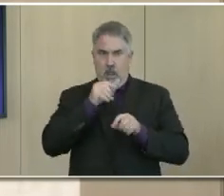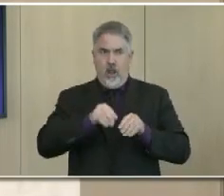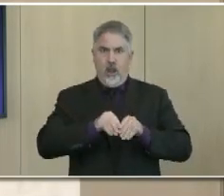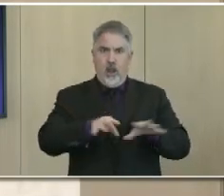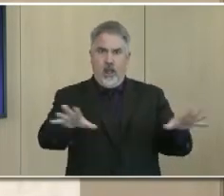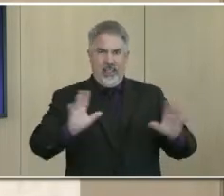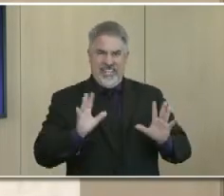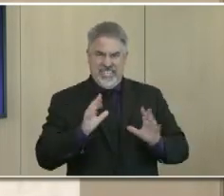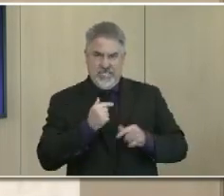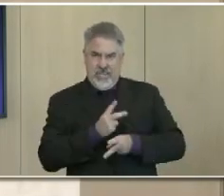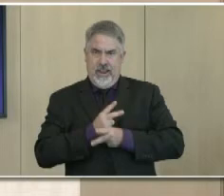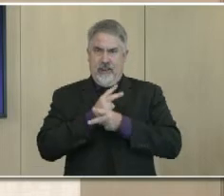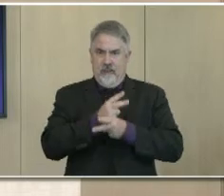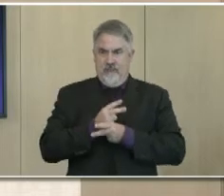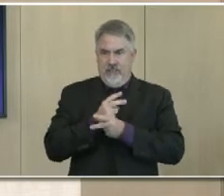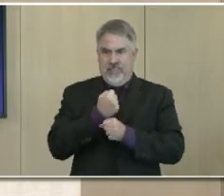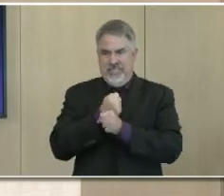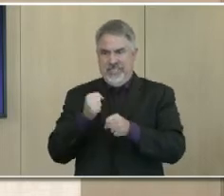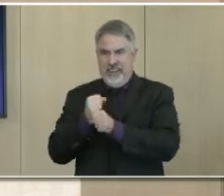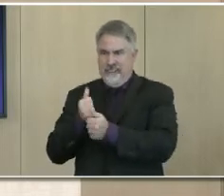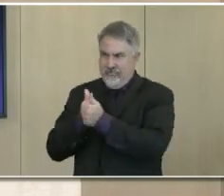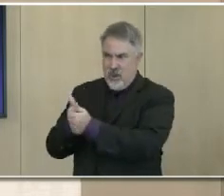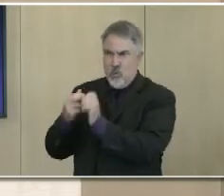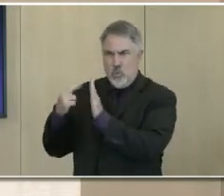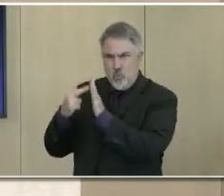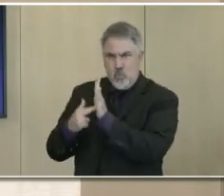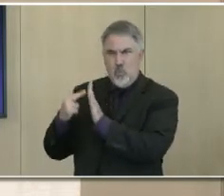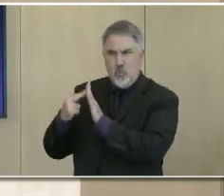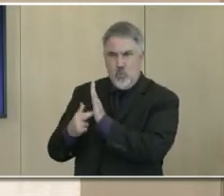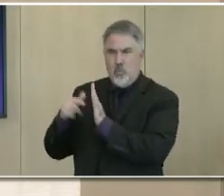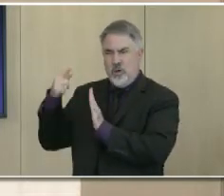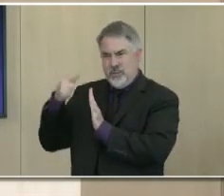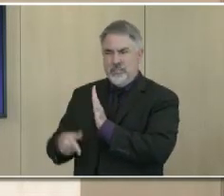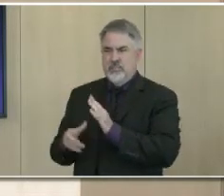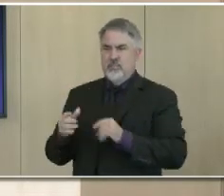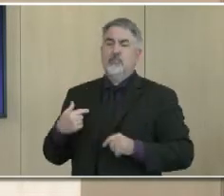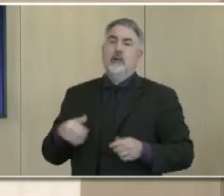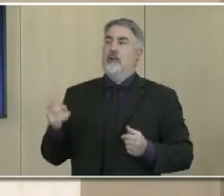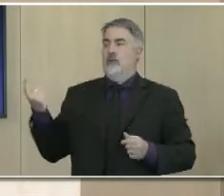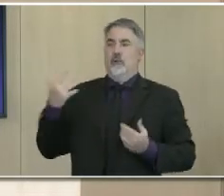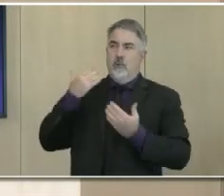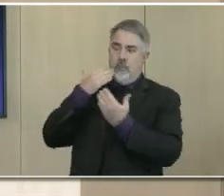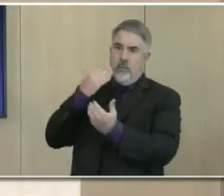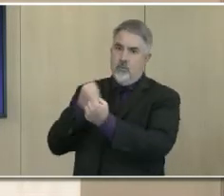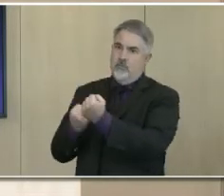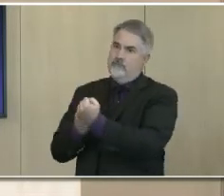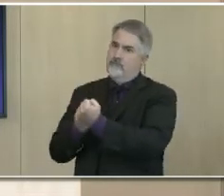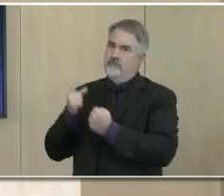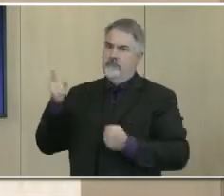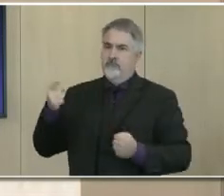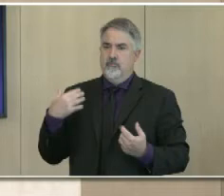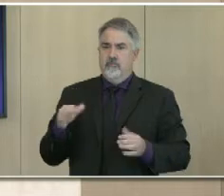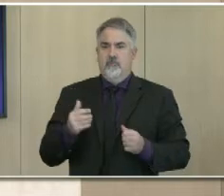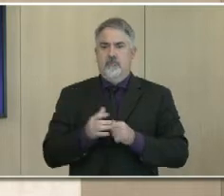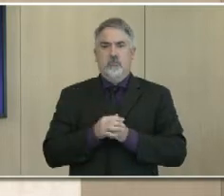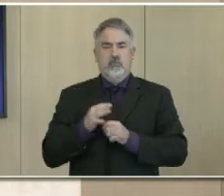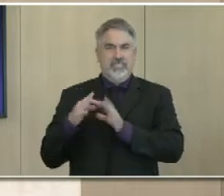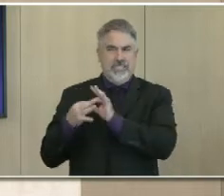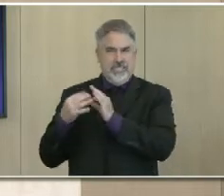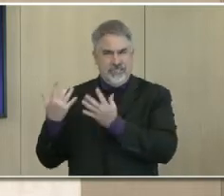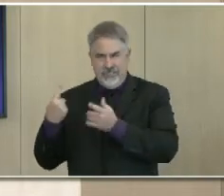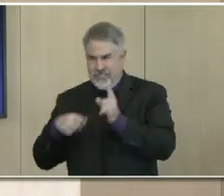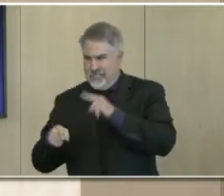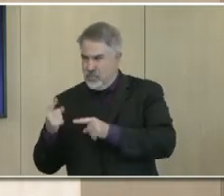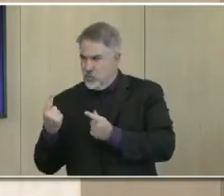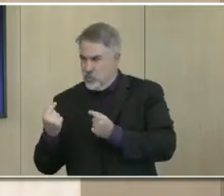do the right thing, but at the same time we support our restaurants that are doing a great job. After Jeff, we'll have